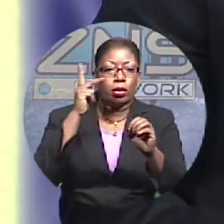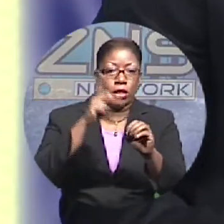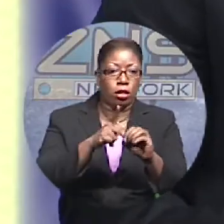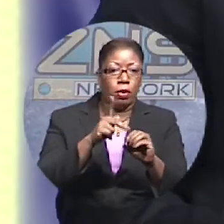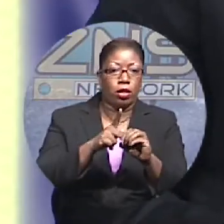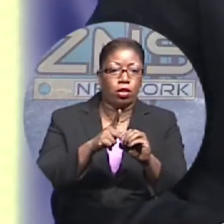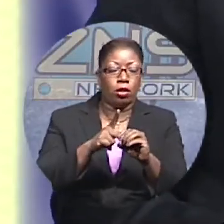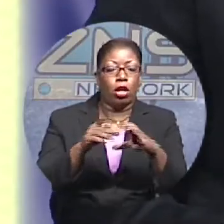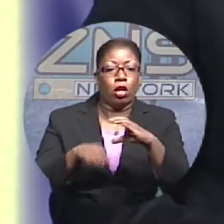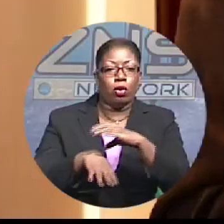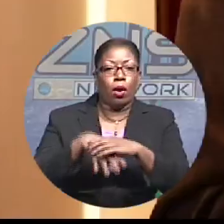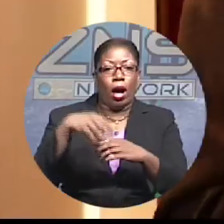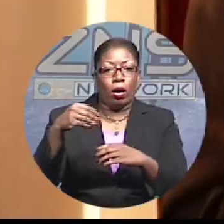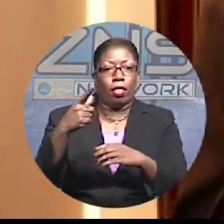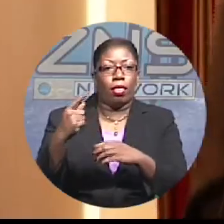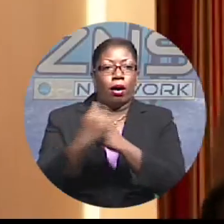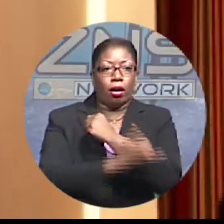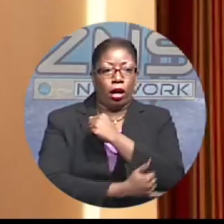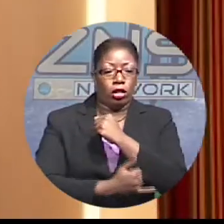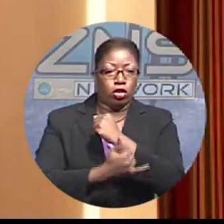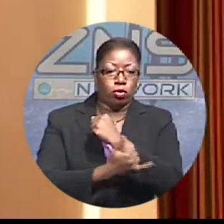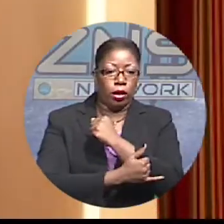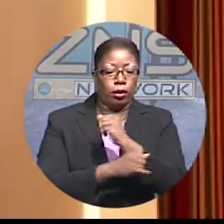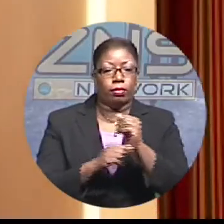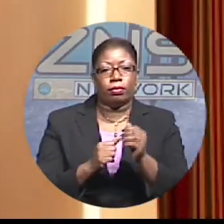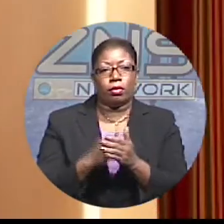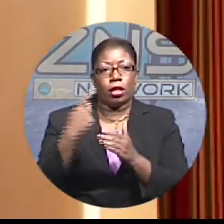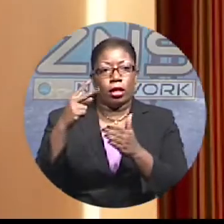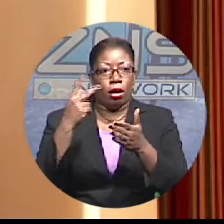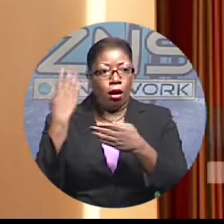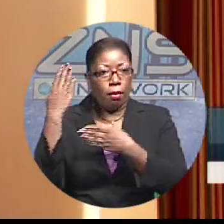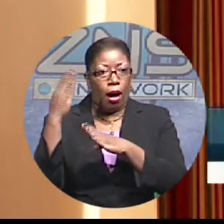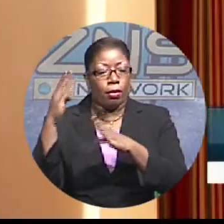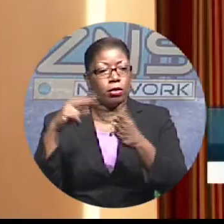country. The Bahamas will be defined